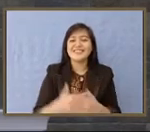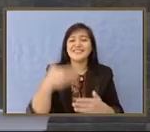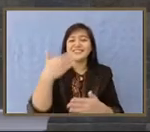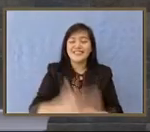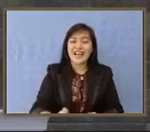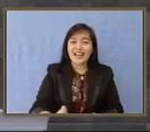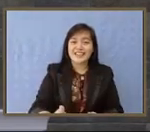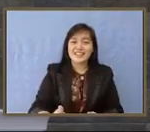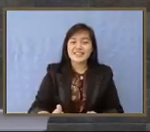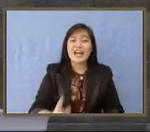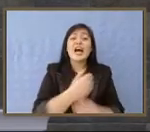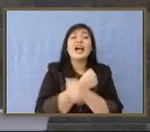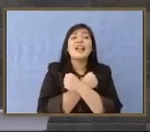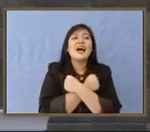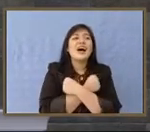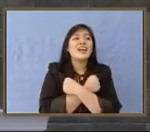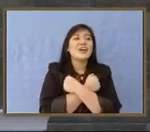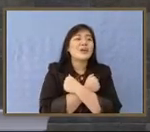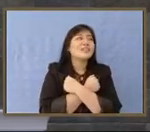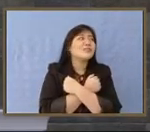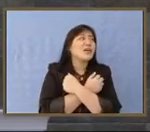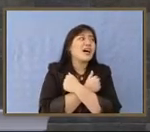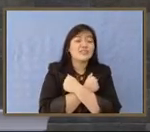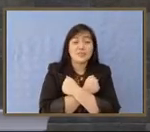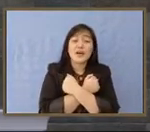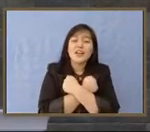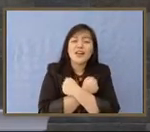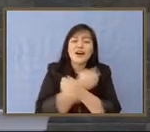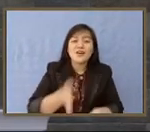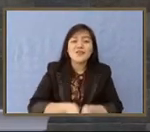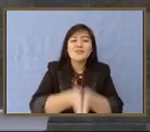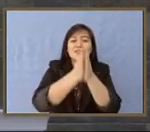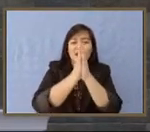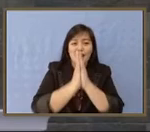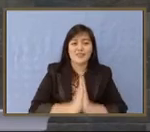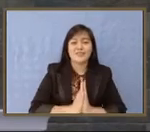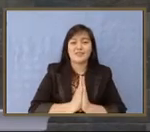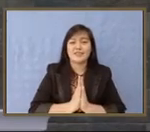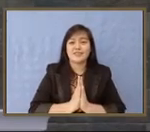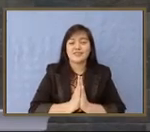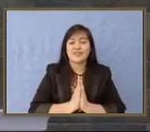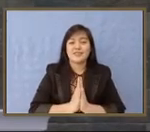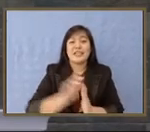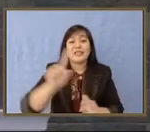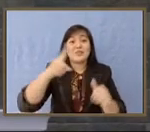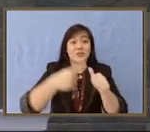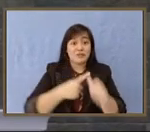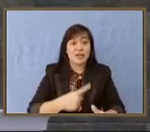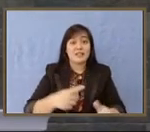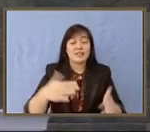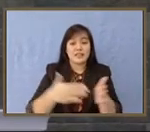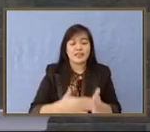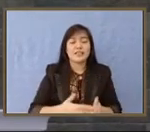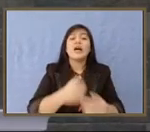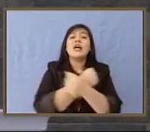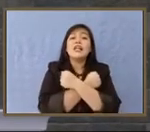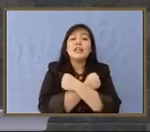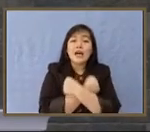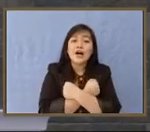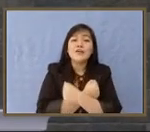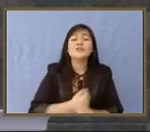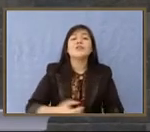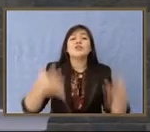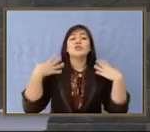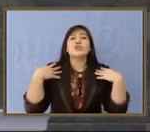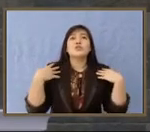next. Love's request. Number three. Number one, love's resolve. Number two, love's response. And then number